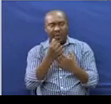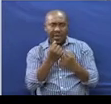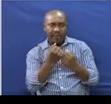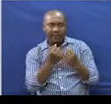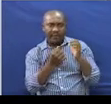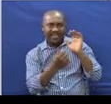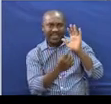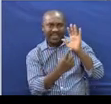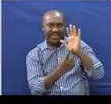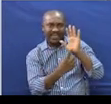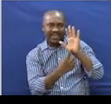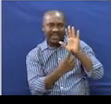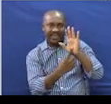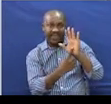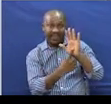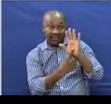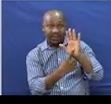six